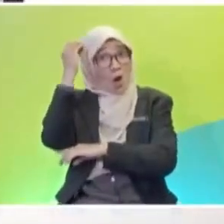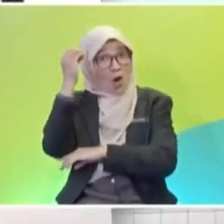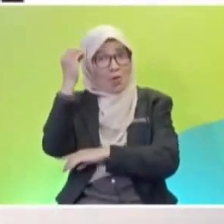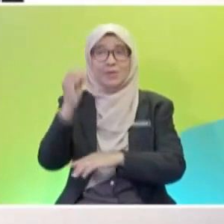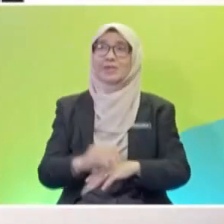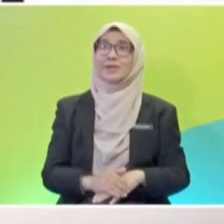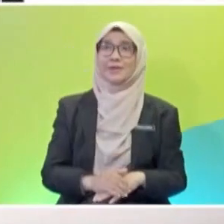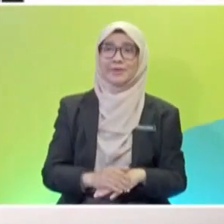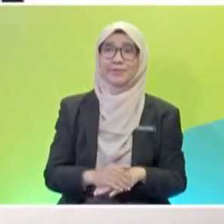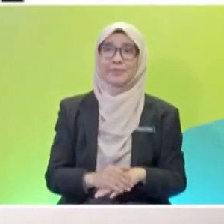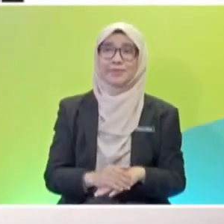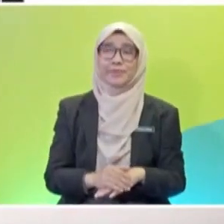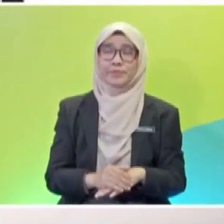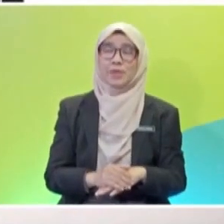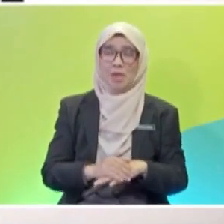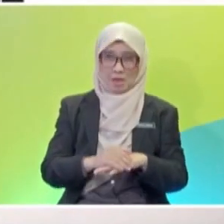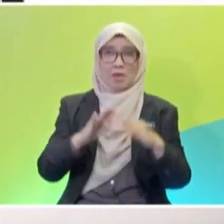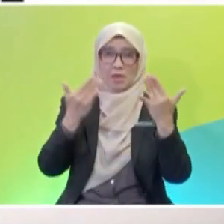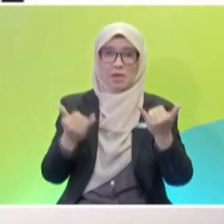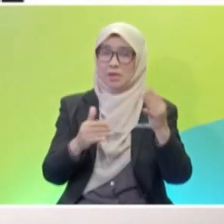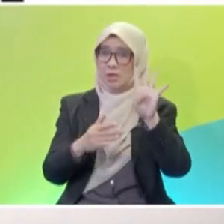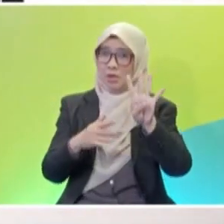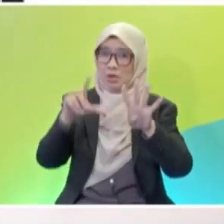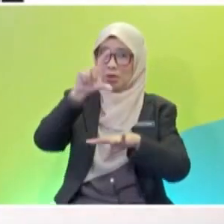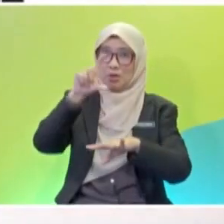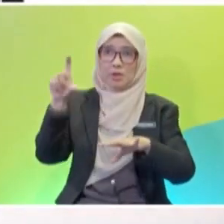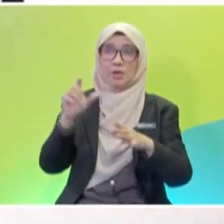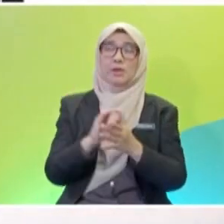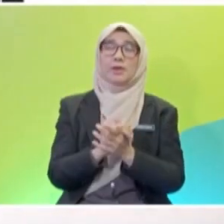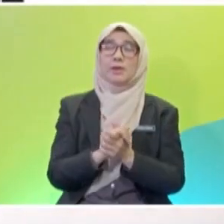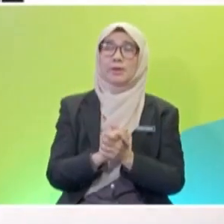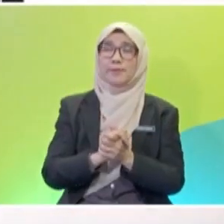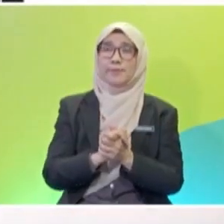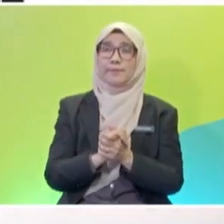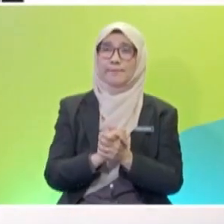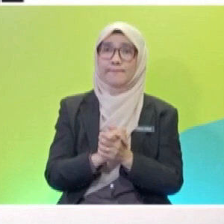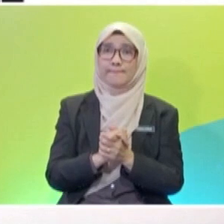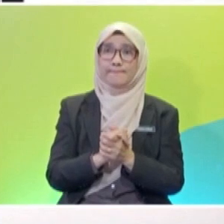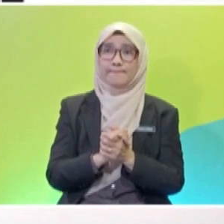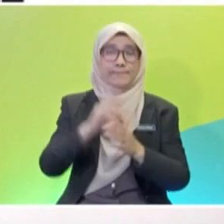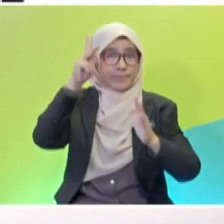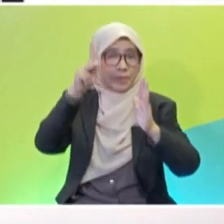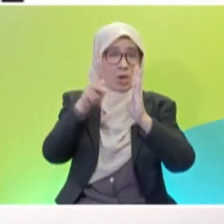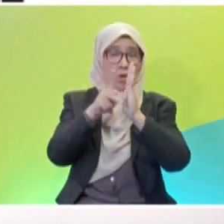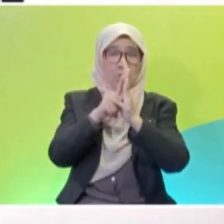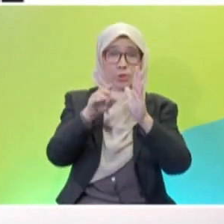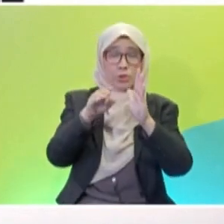So, paragraph 4 is about the effect of photo manipulation.